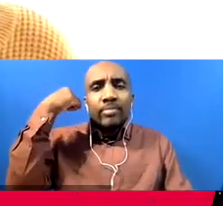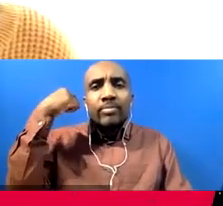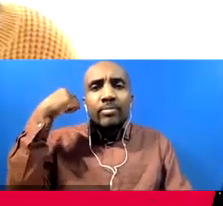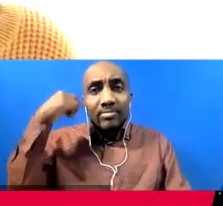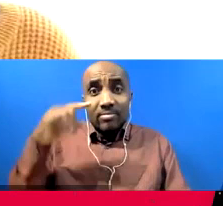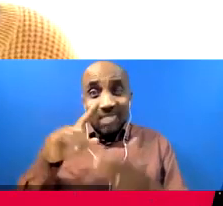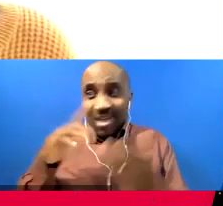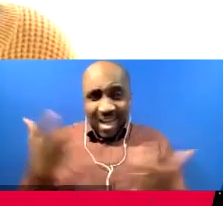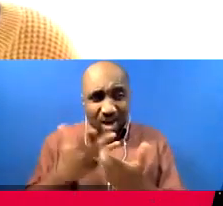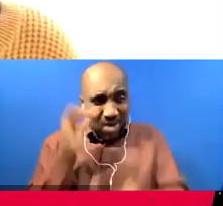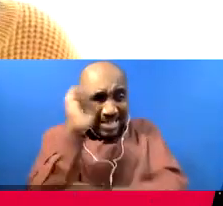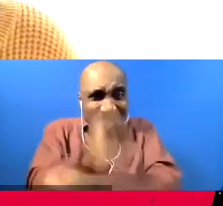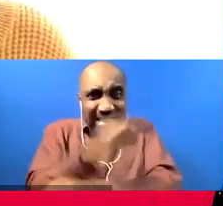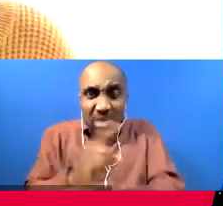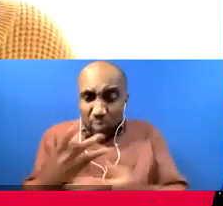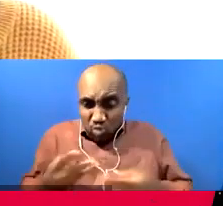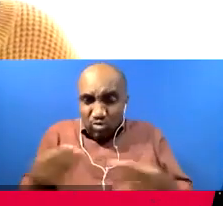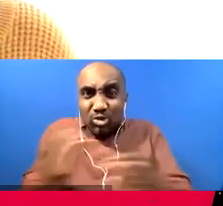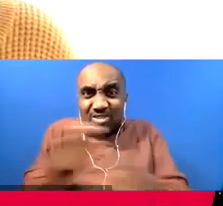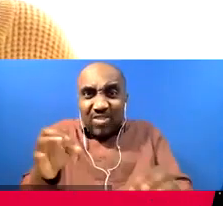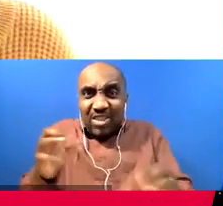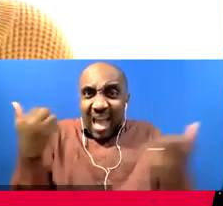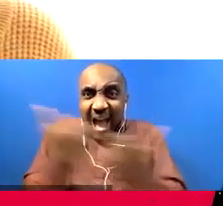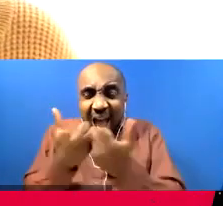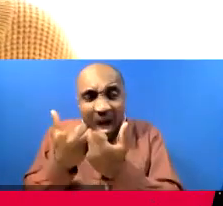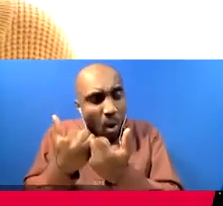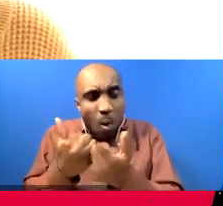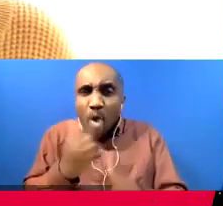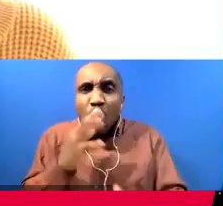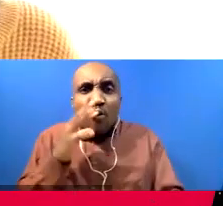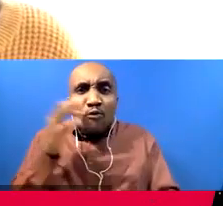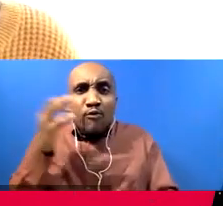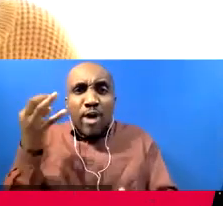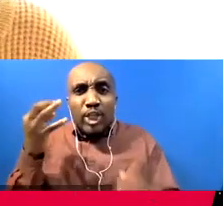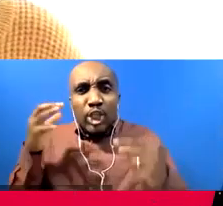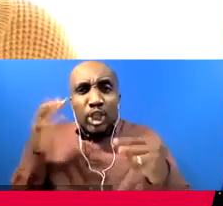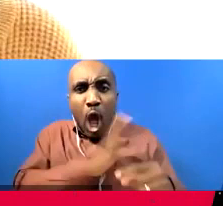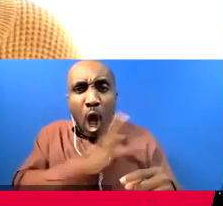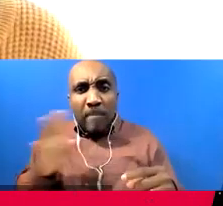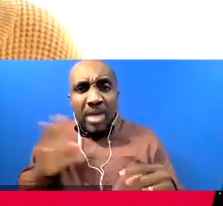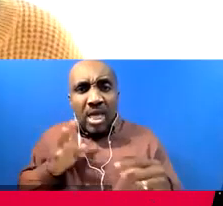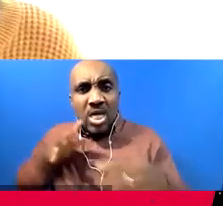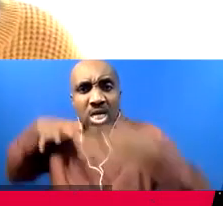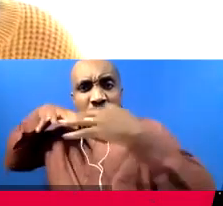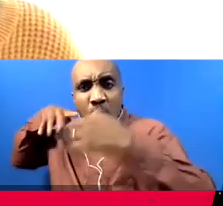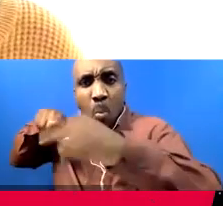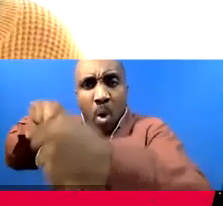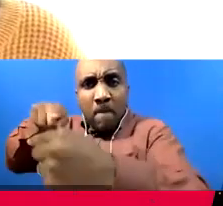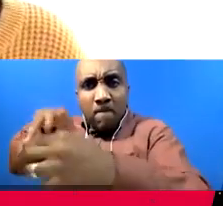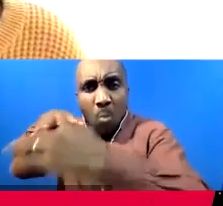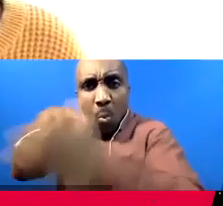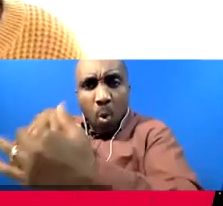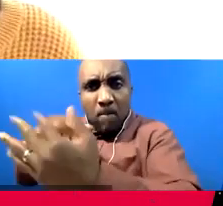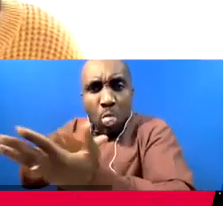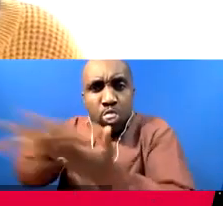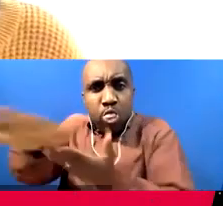Haitian Revolution in itself, because how else would a bunch of enslaved people without resources overtake one of the largest